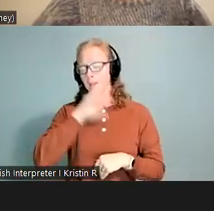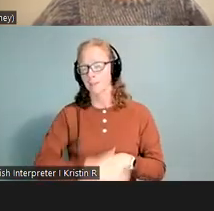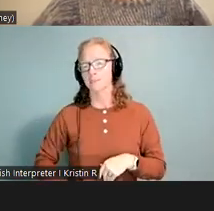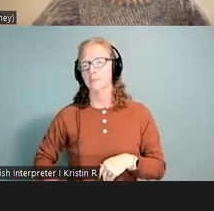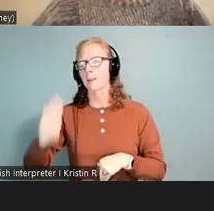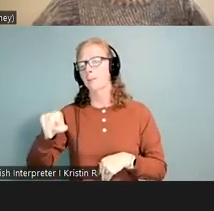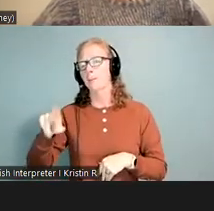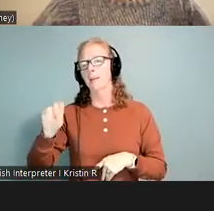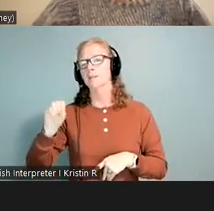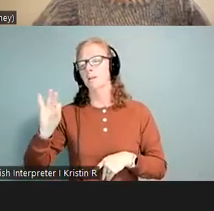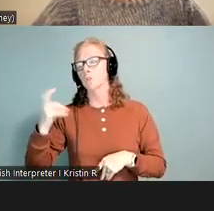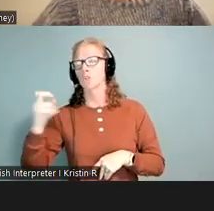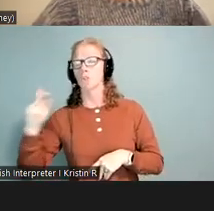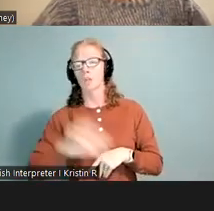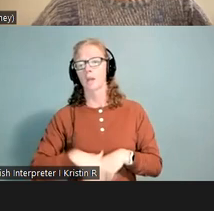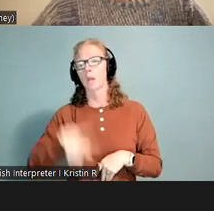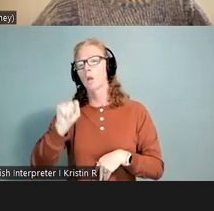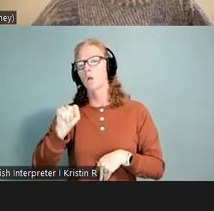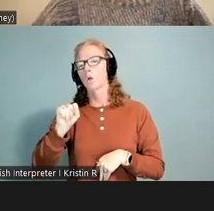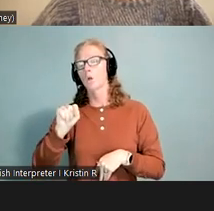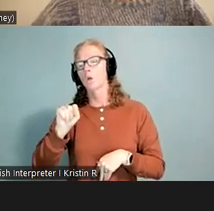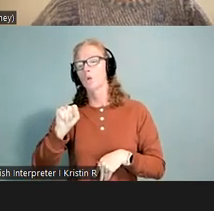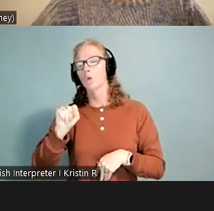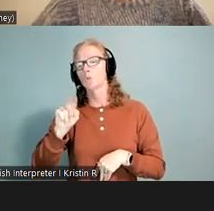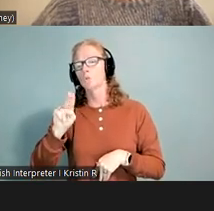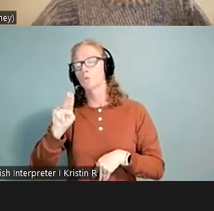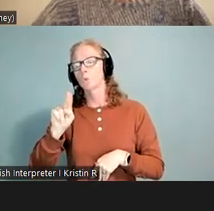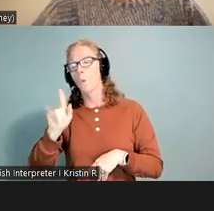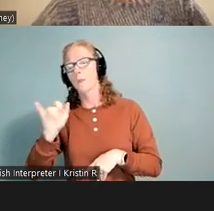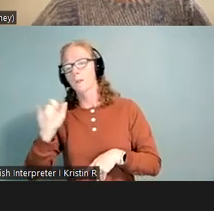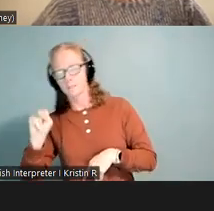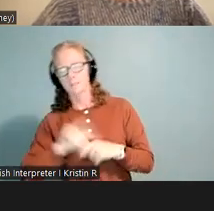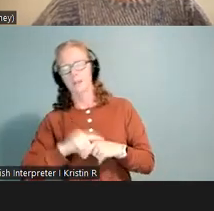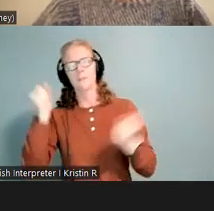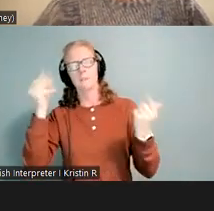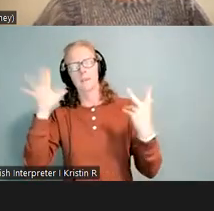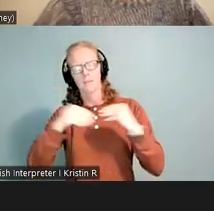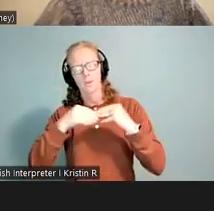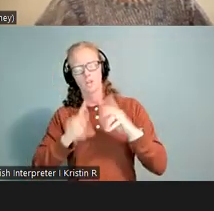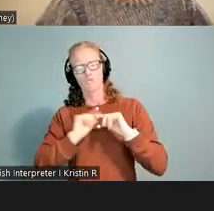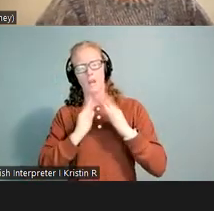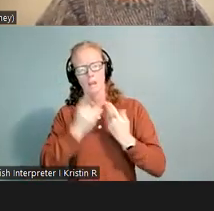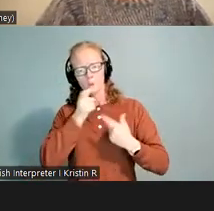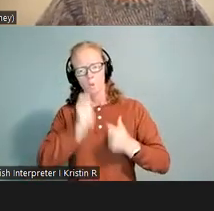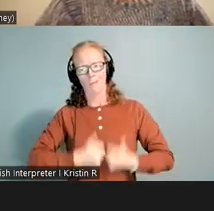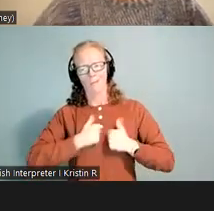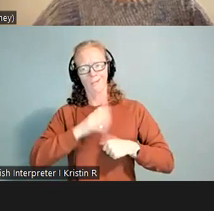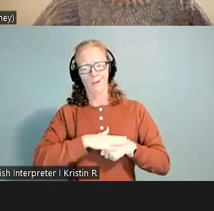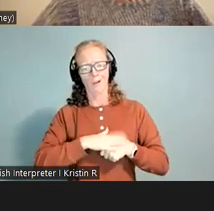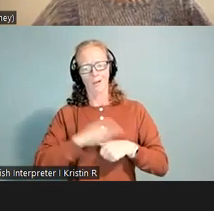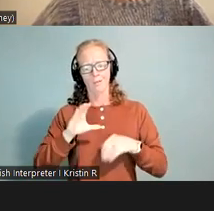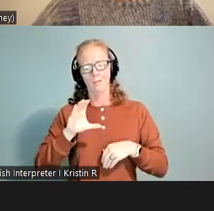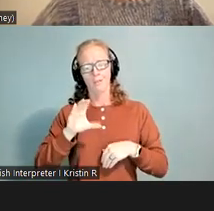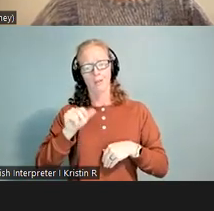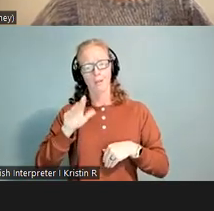Chinook, Tualatin, Kalapuya, Malala, and many other tribes who made their homes along the Columbia River.